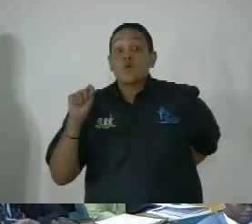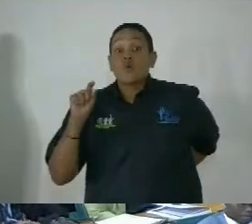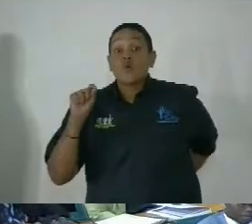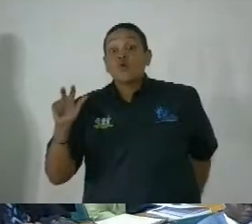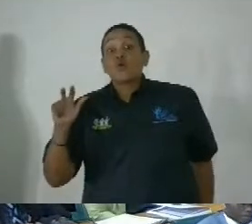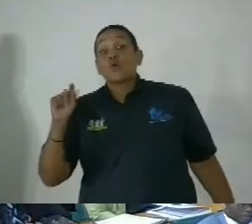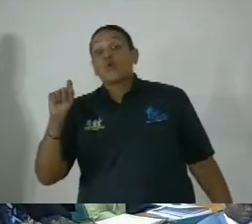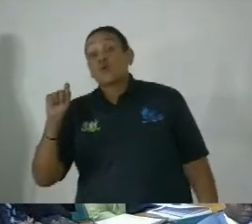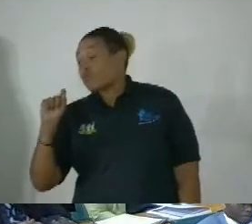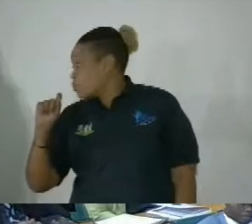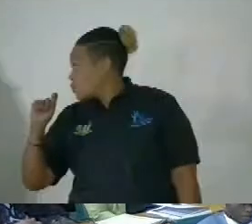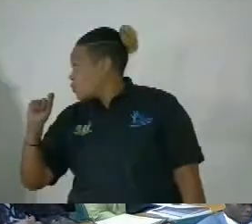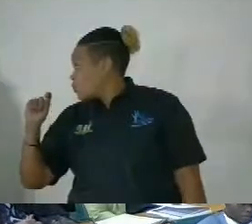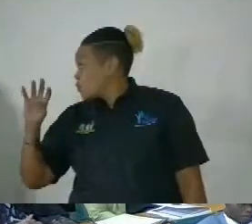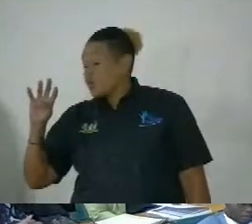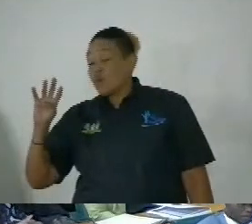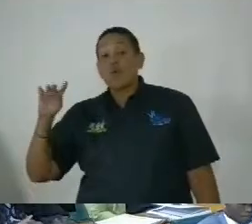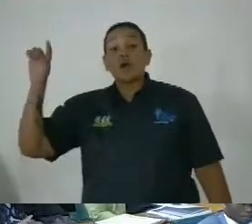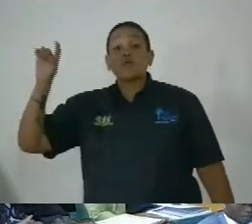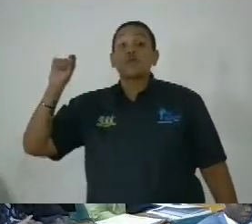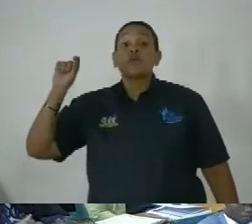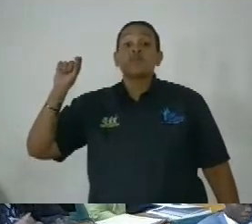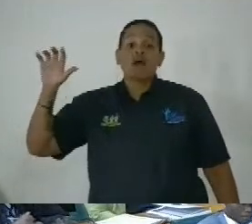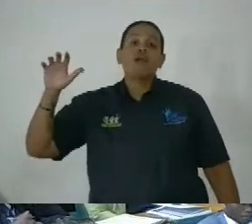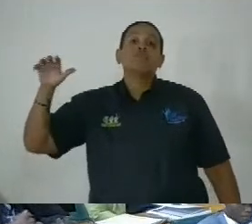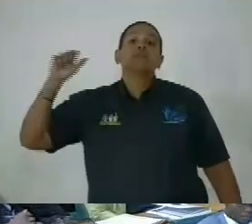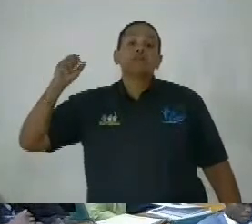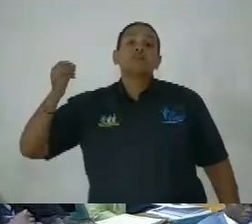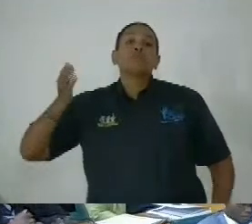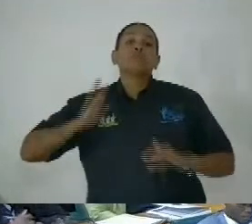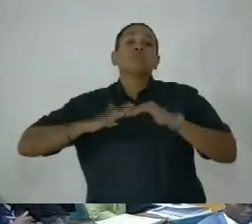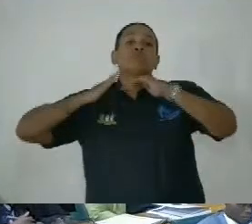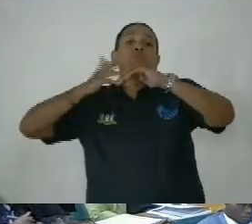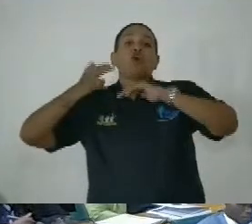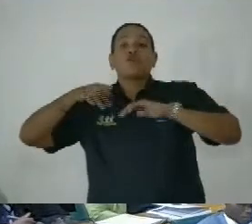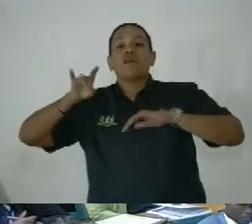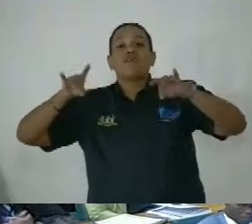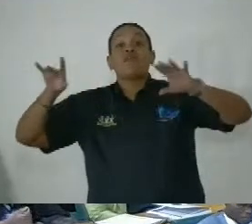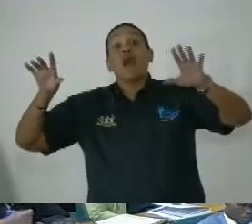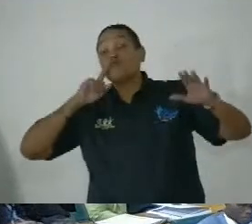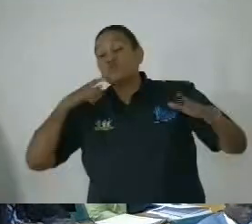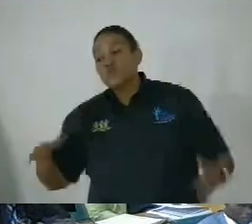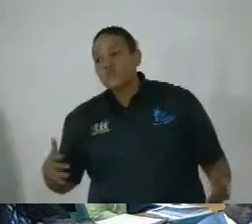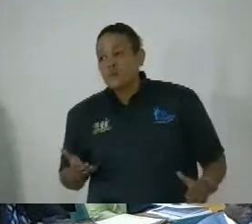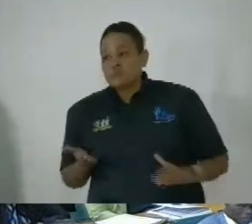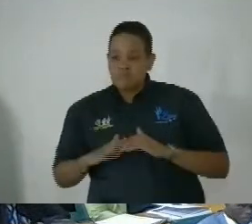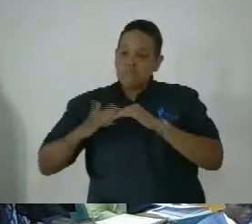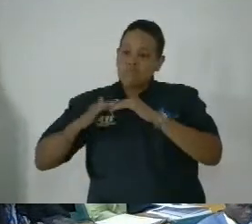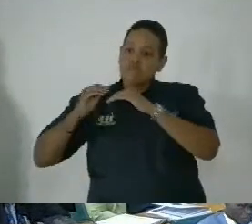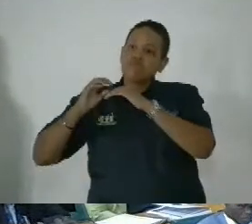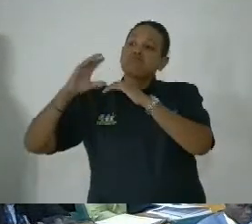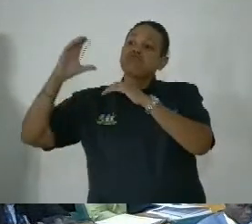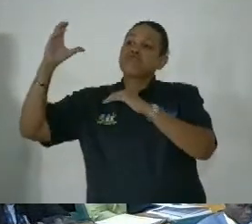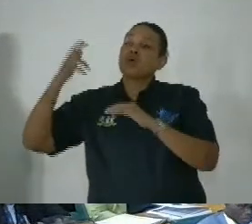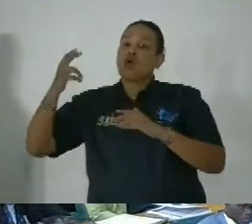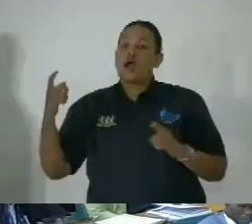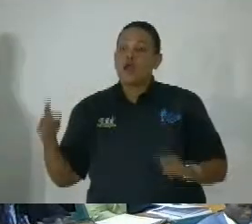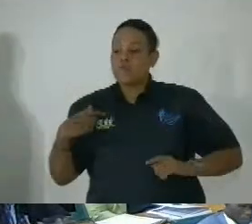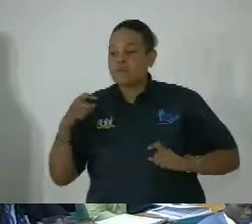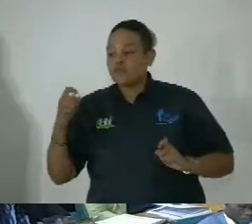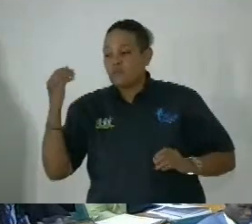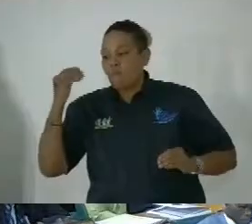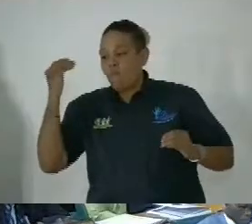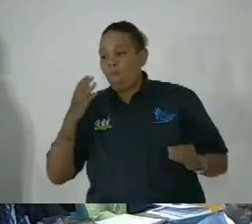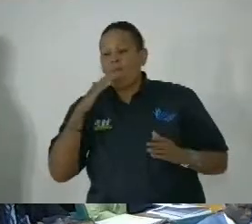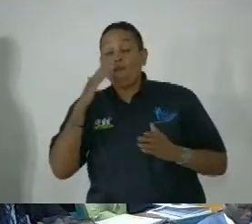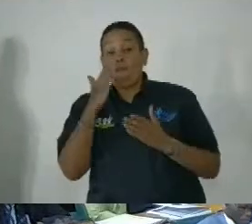2023, it went up, 2024 it went up, and 2025 is going up significantly in the number of firearms. I should say, in